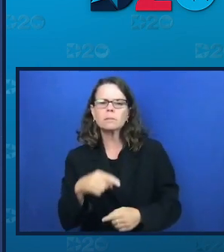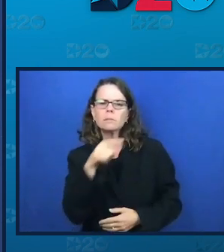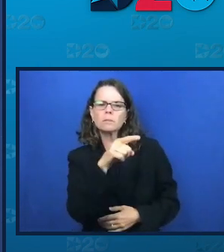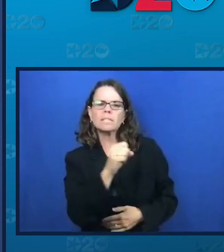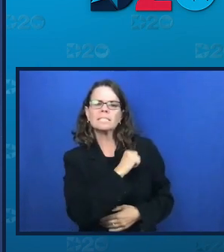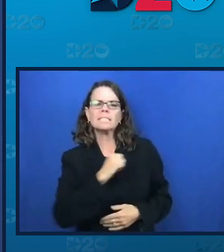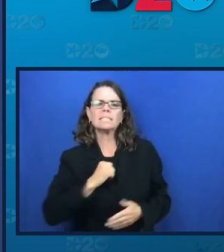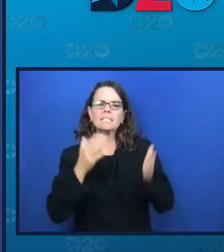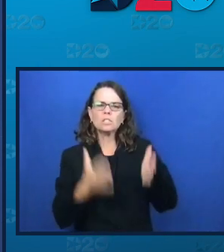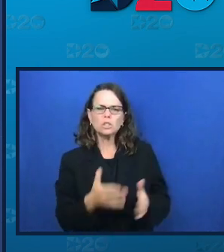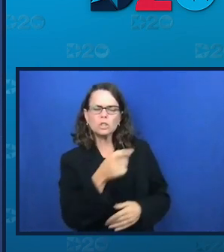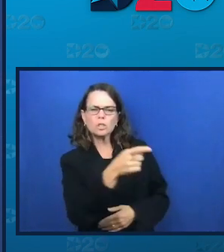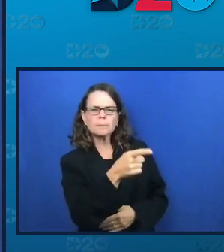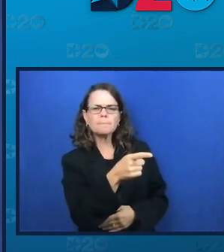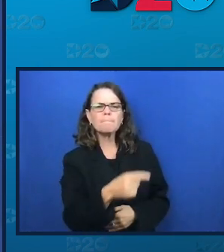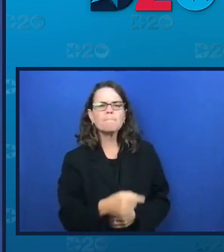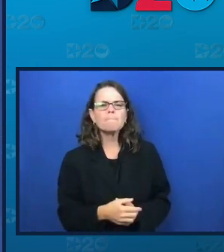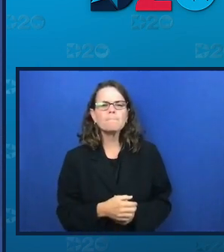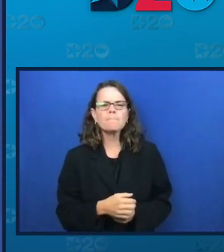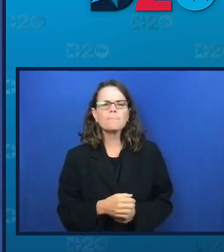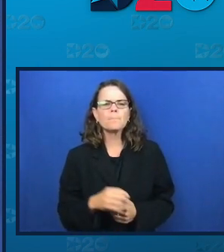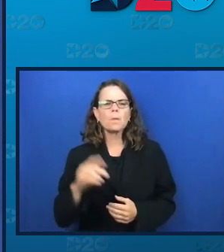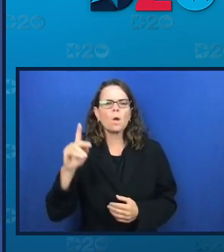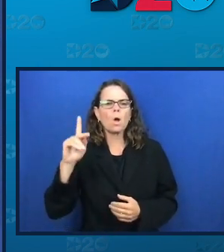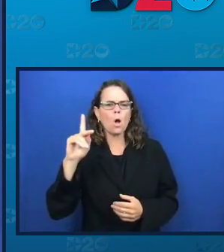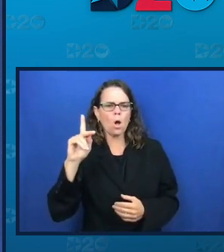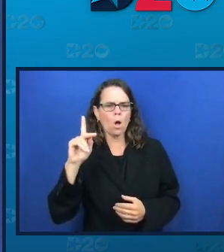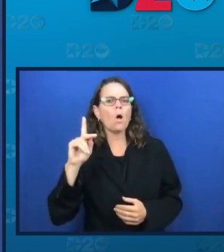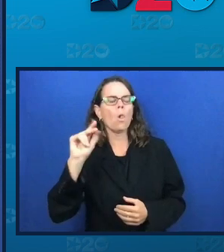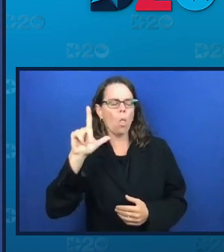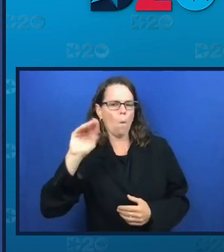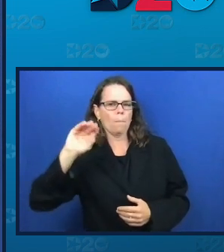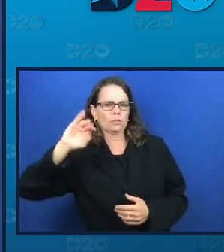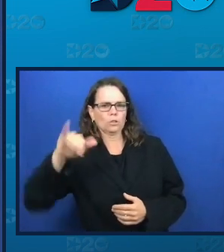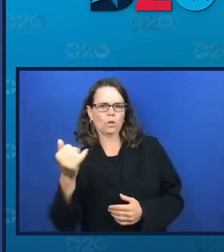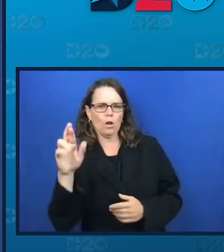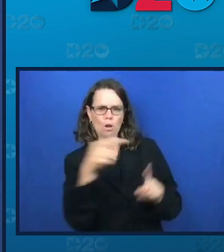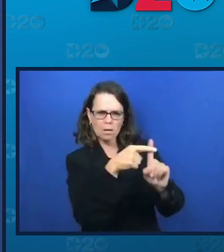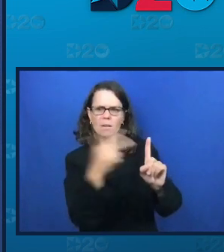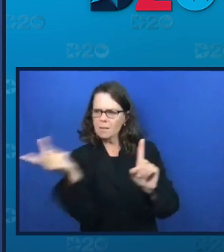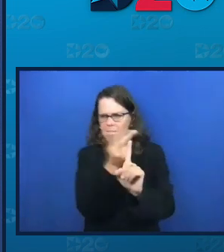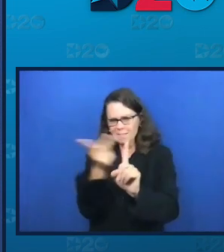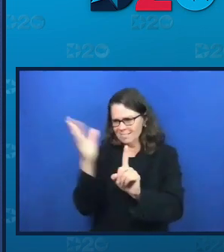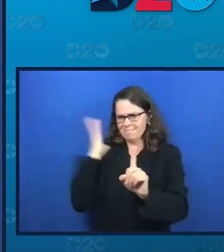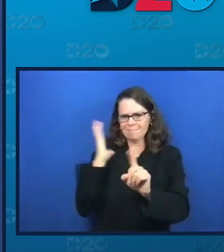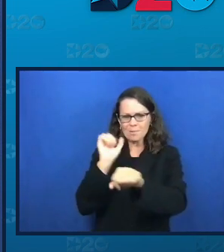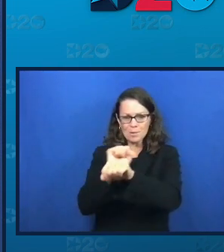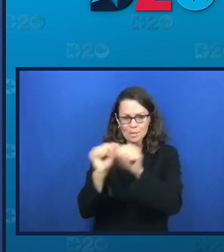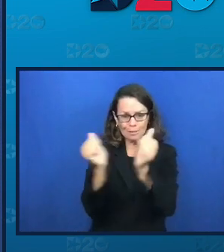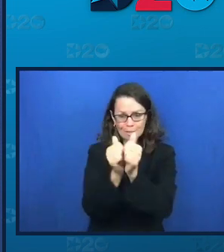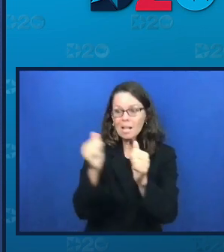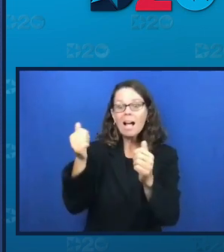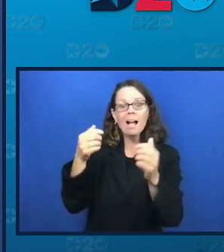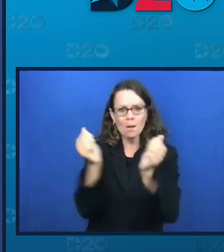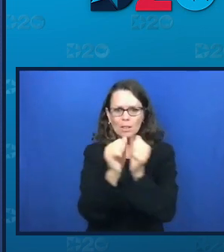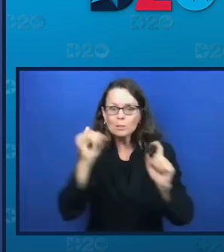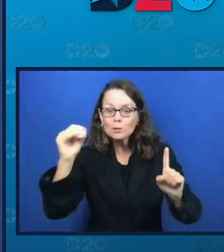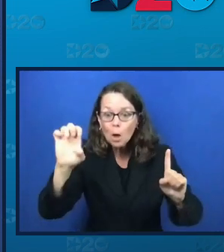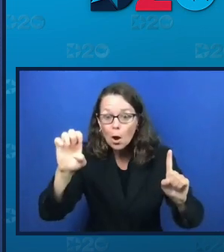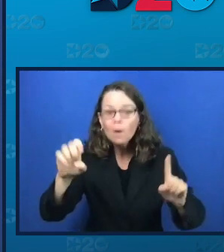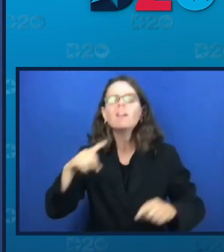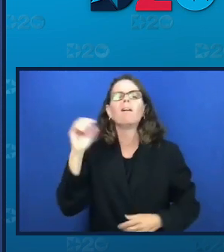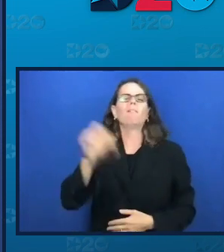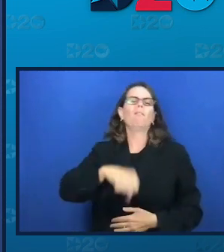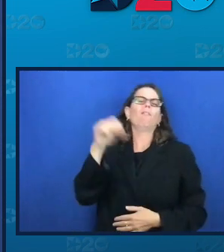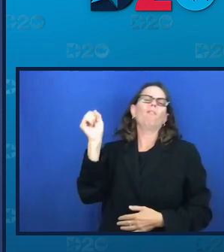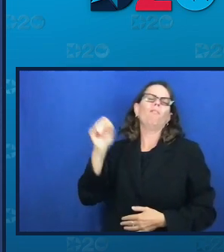have any memories of what he was like as a colleague in the Senate. Well, I remember one night when I was giving one of those floor speeches, and Corey,